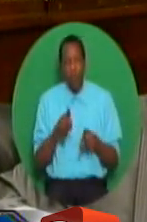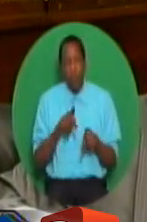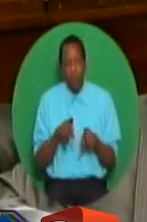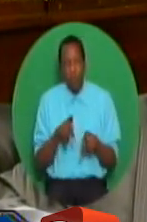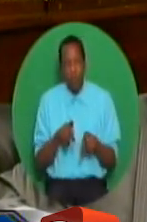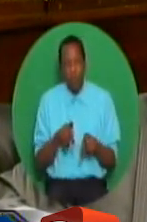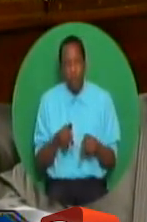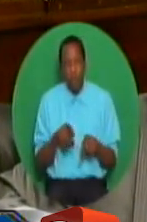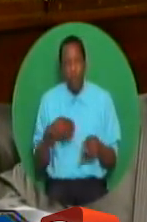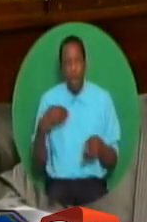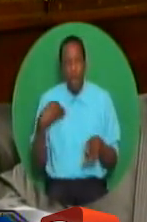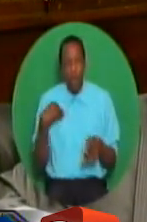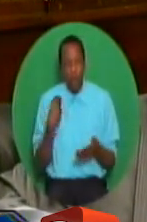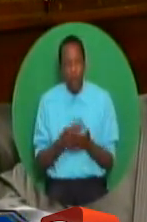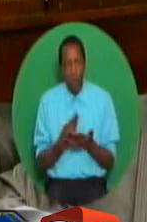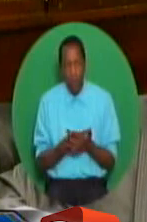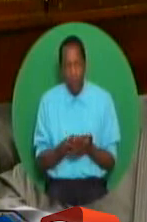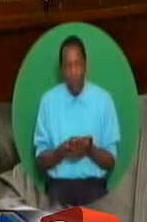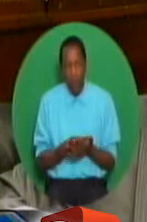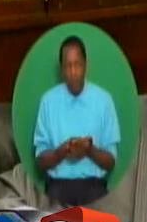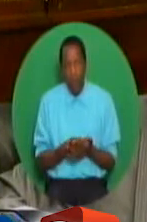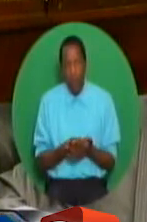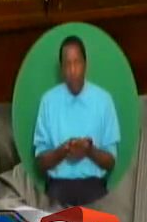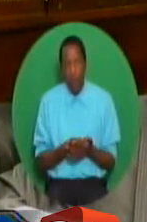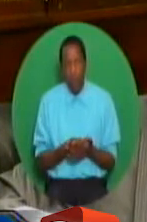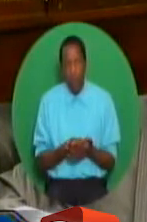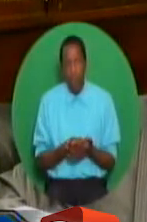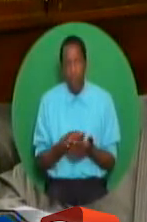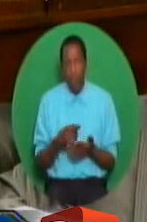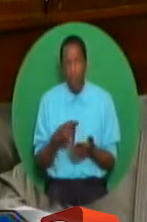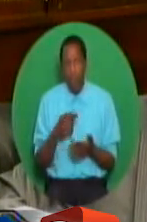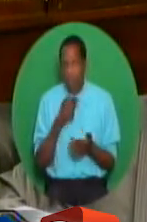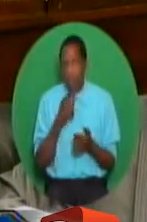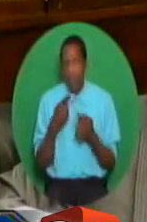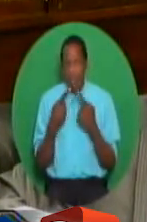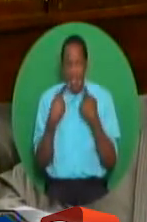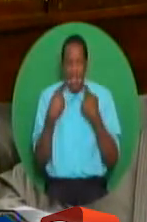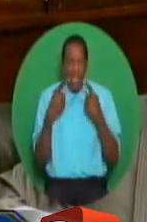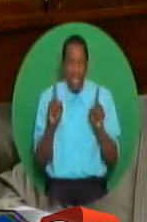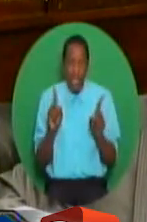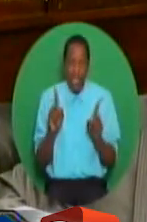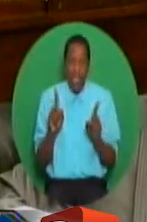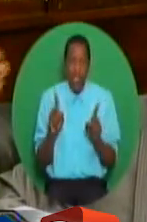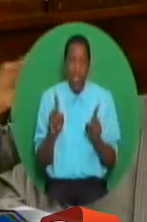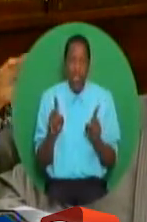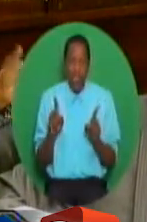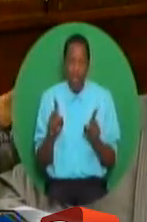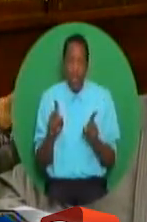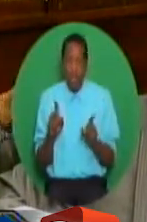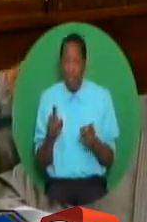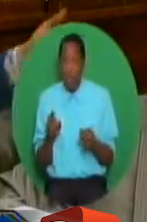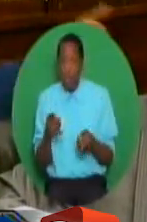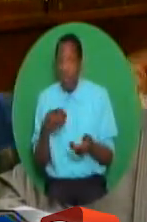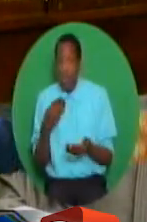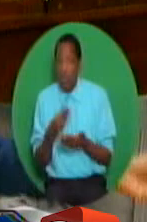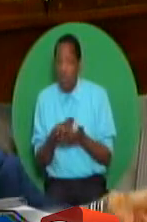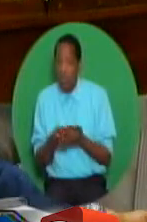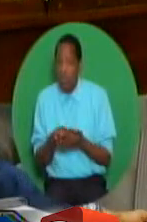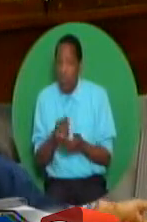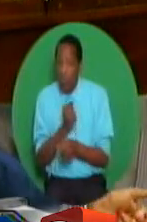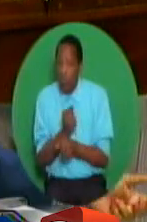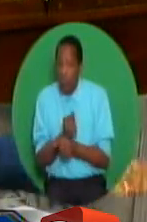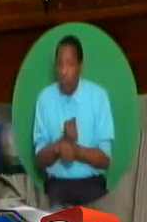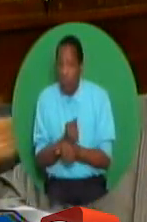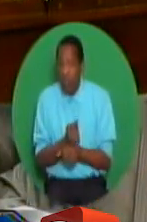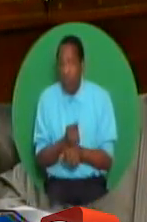monies and so on, it means that they do not declare their income. So if the suppliers of the goods and services for the boat